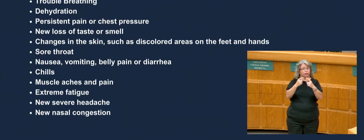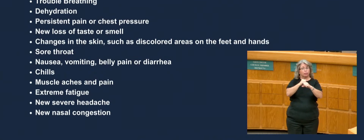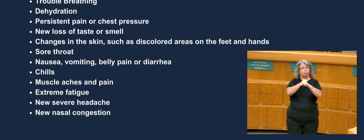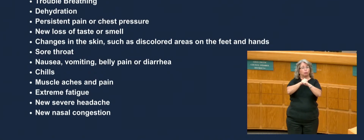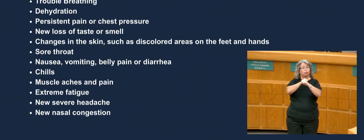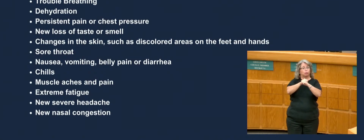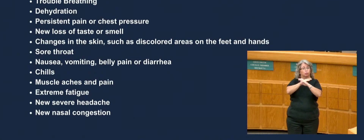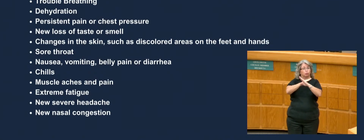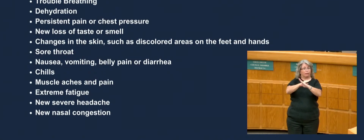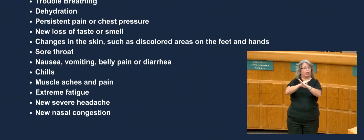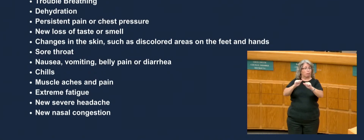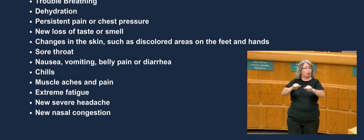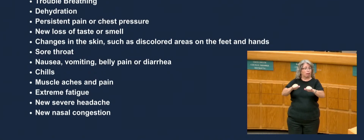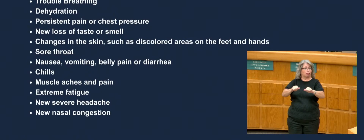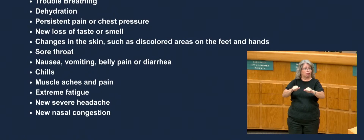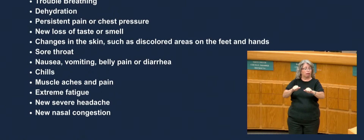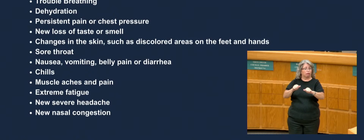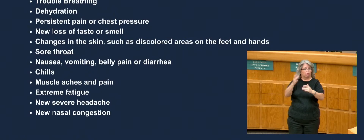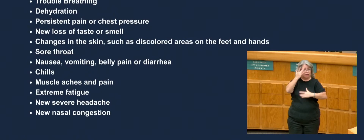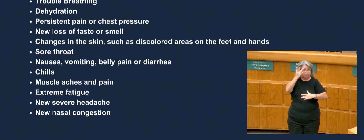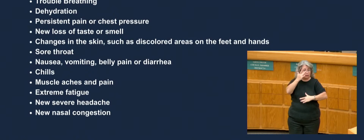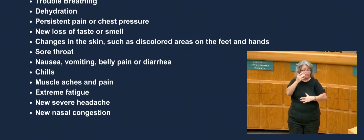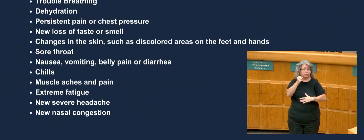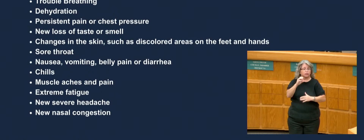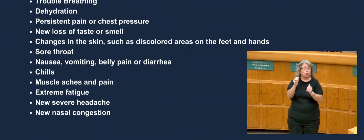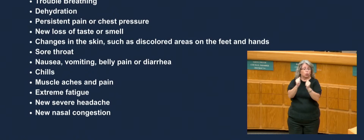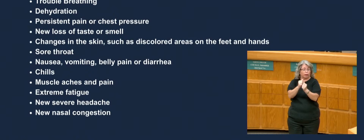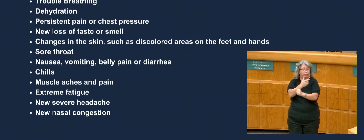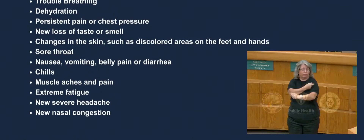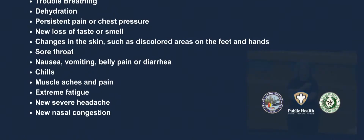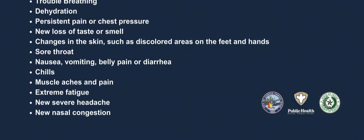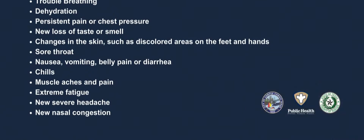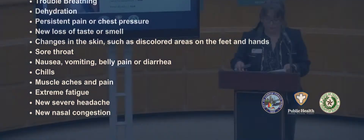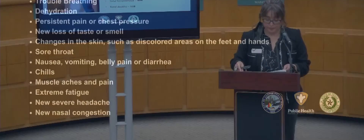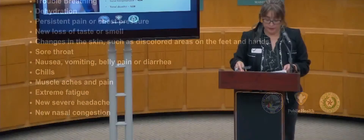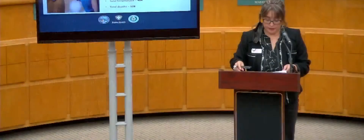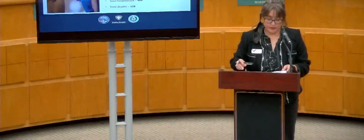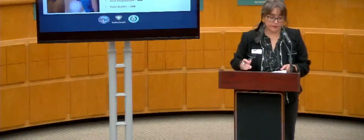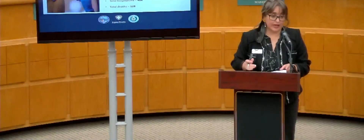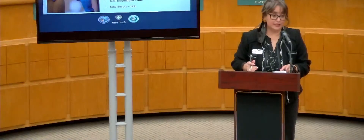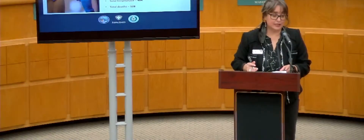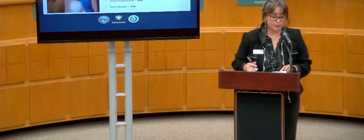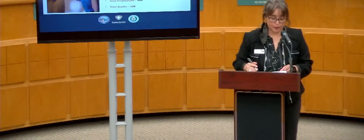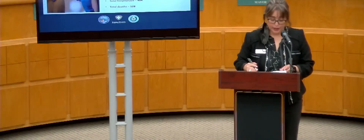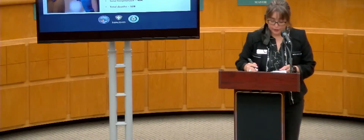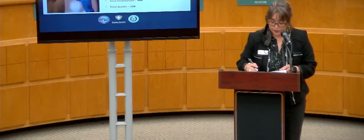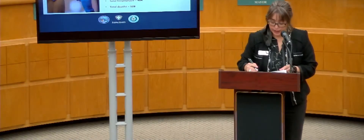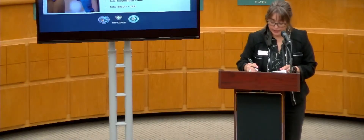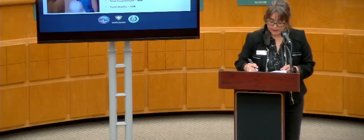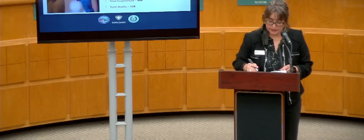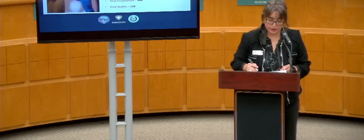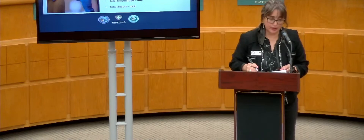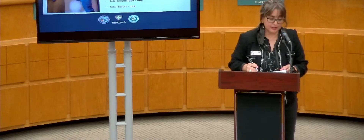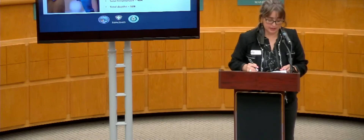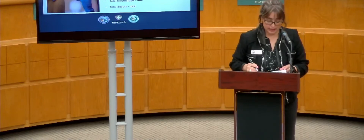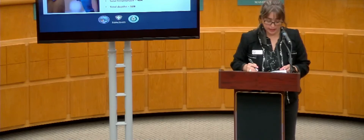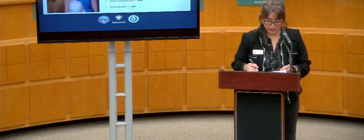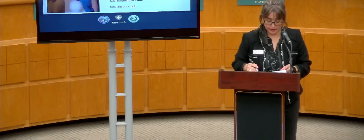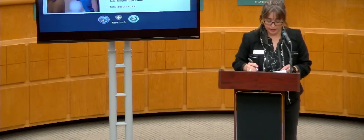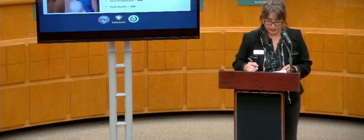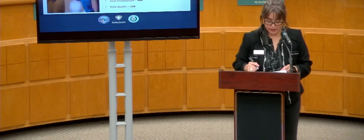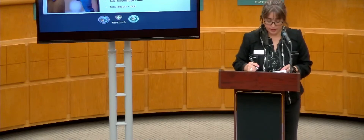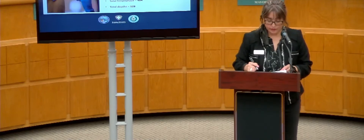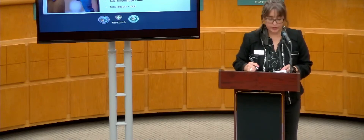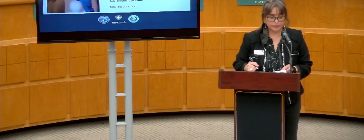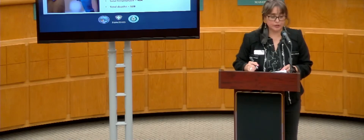can prevent death. Next slide. These are vaccine breakthrough cases in Nueces